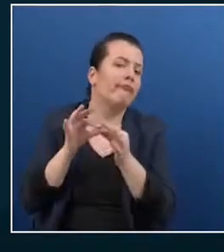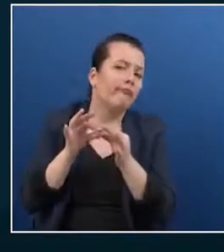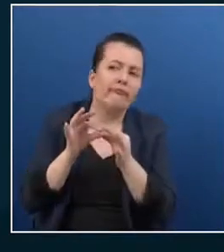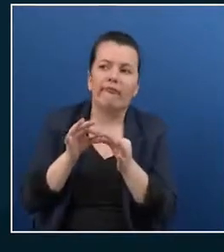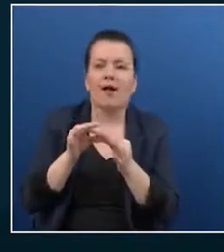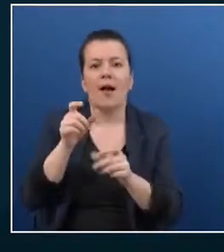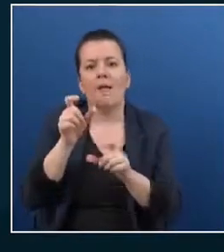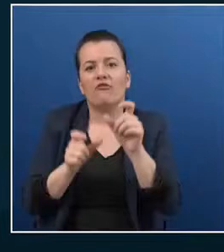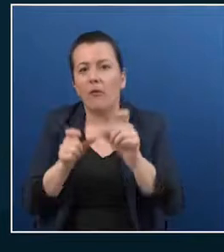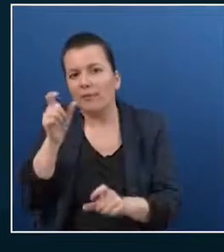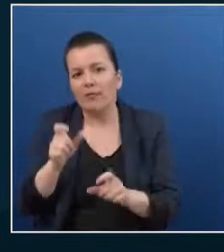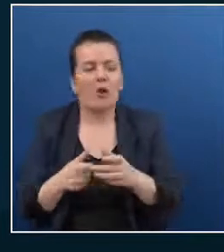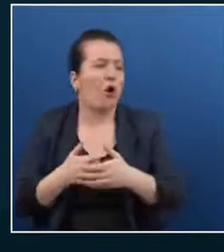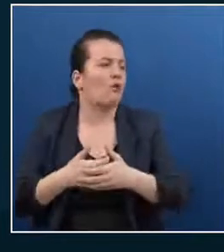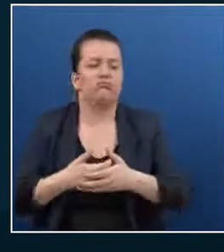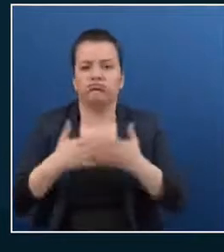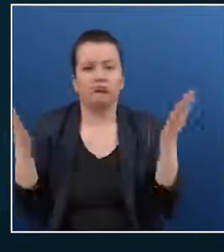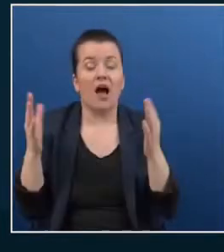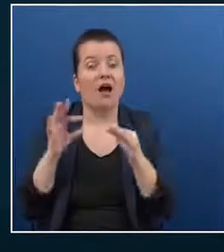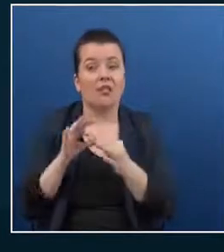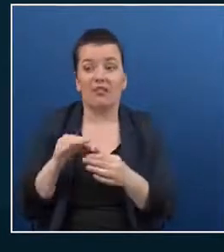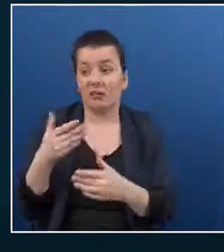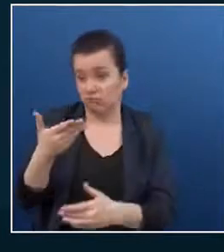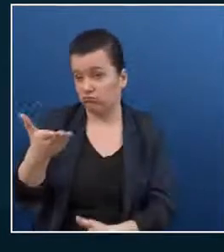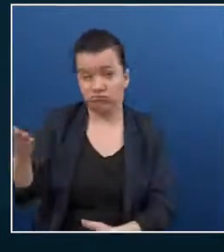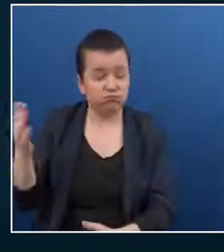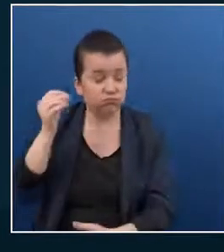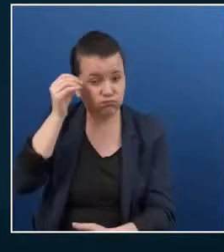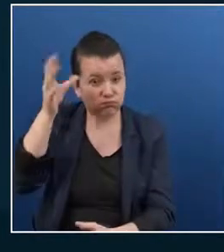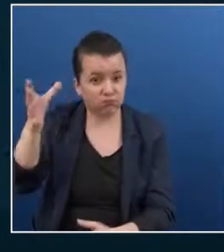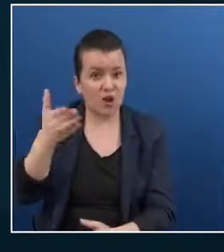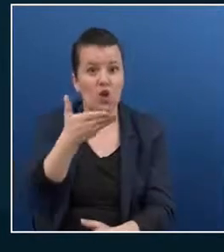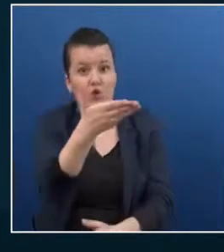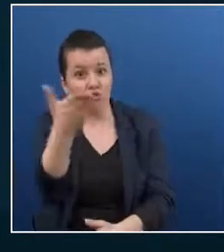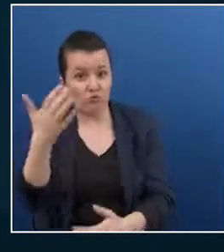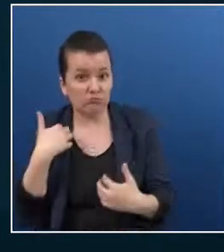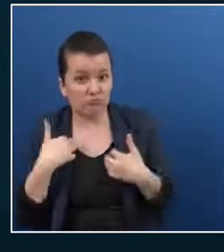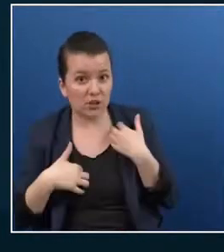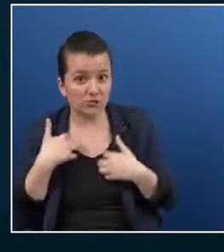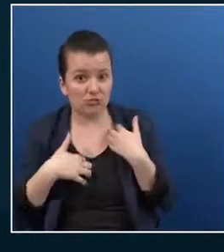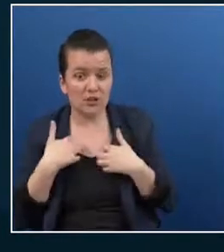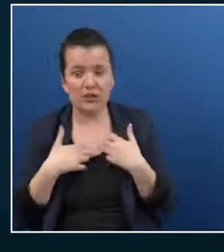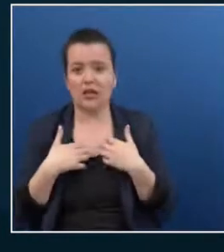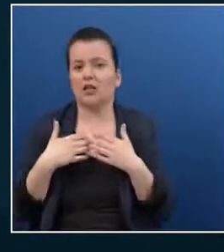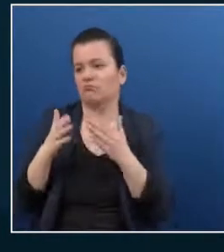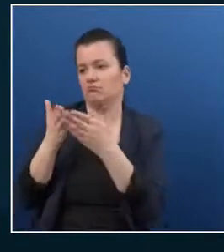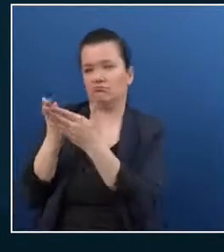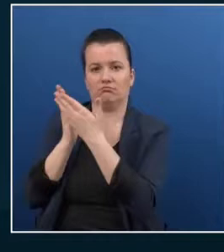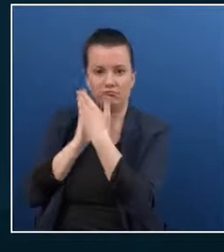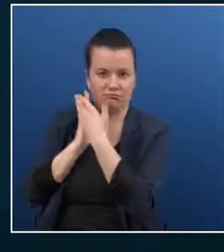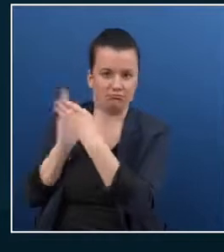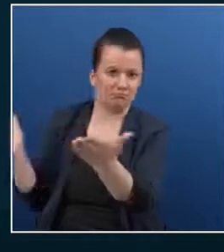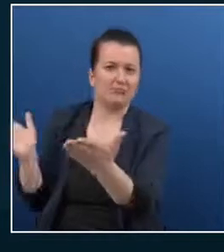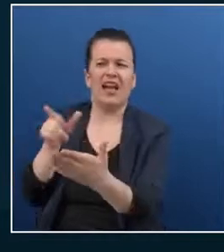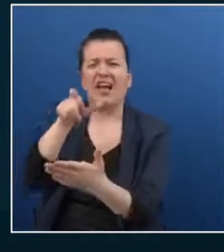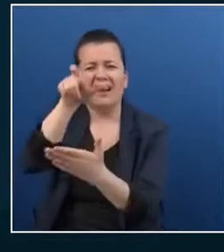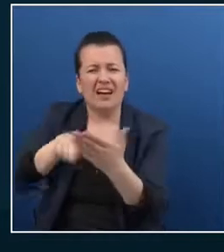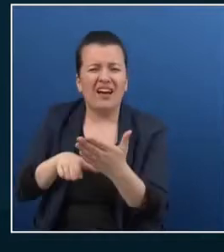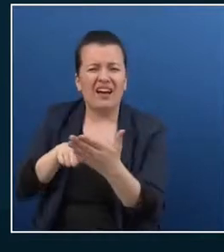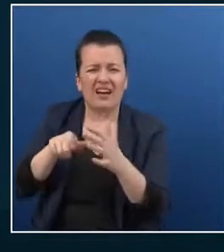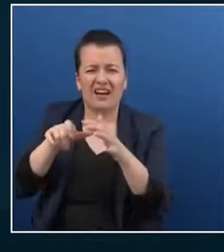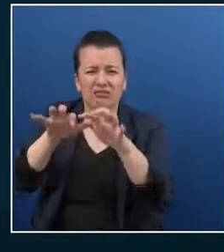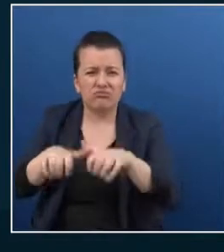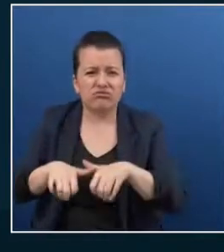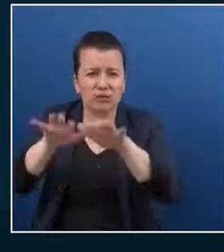stuff. And so if that's an area you're interested in, absolutely. They write papers, of course, in this